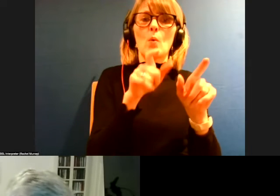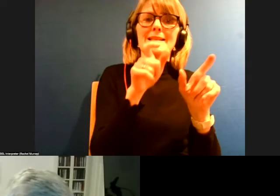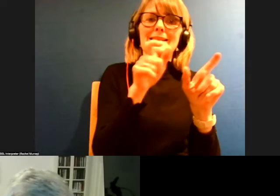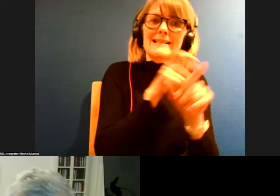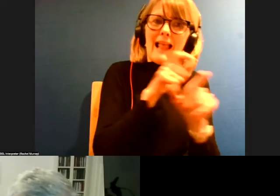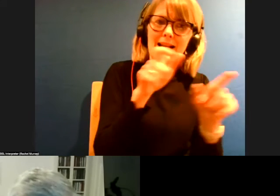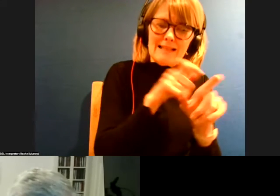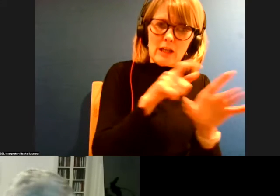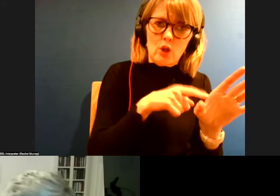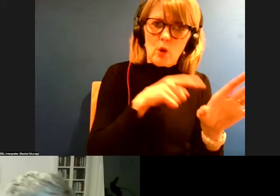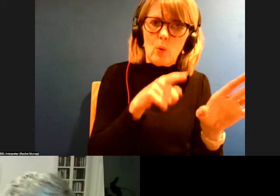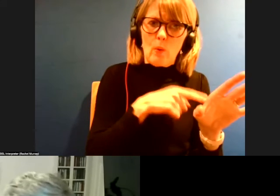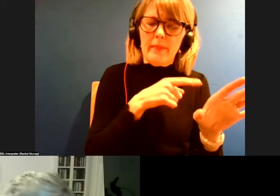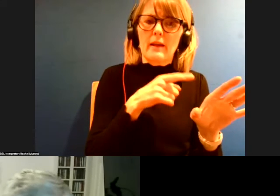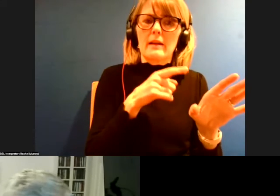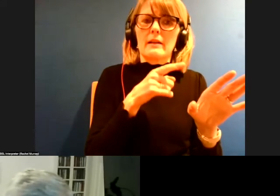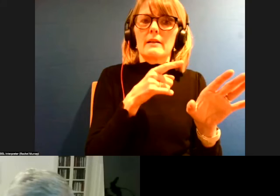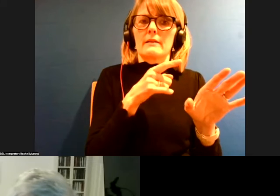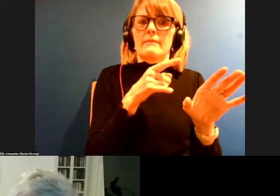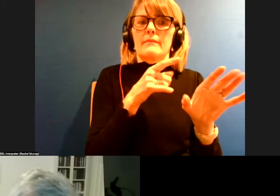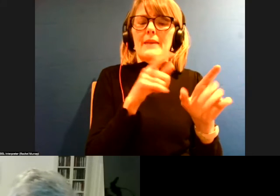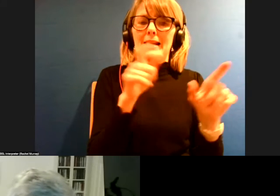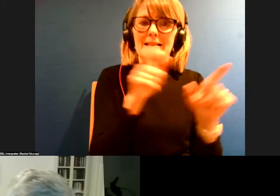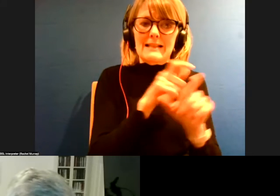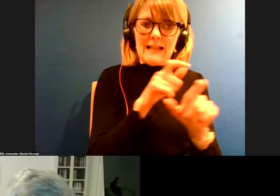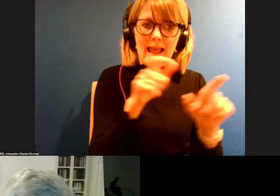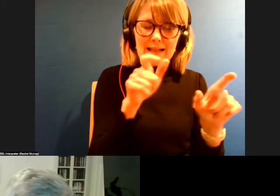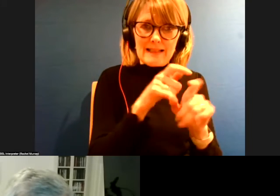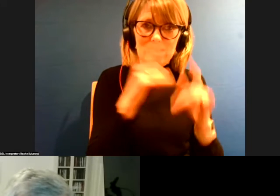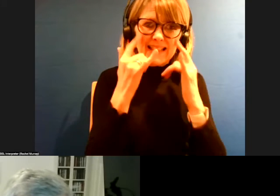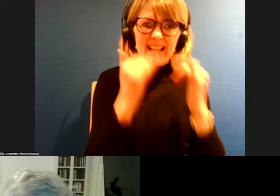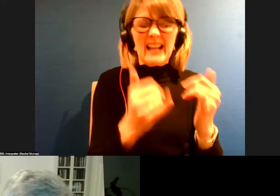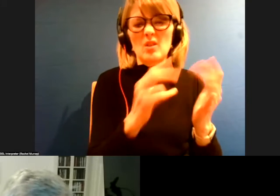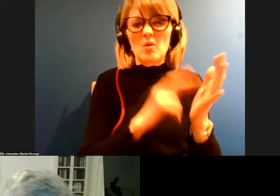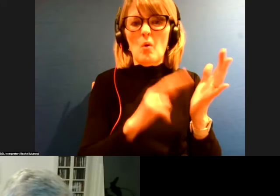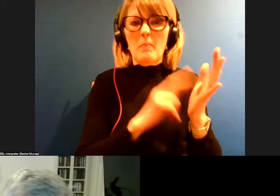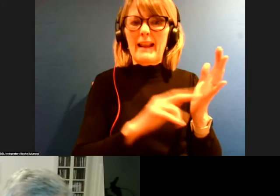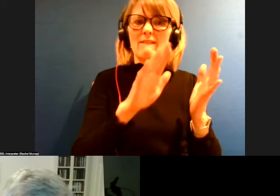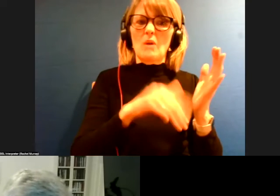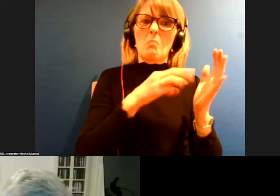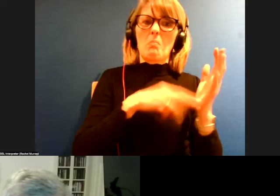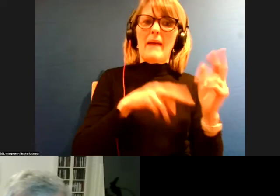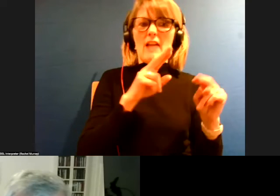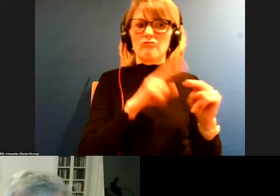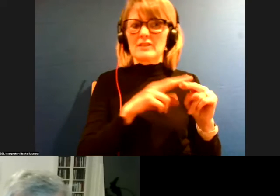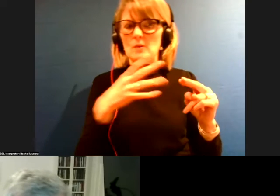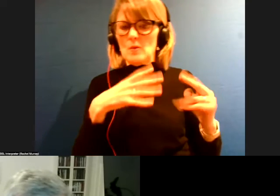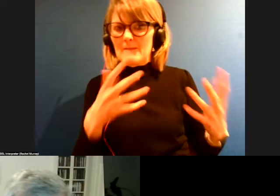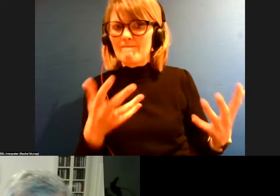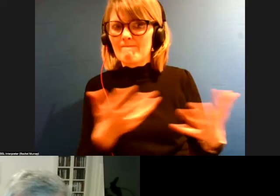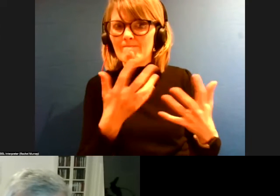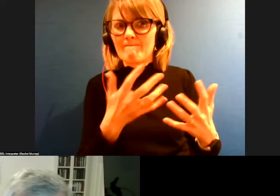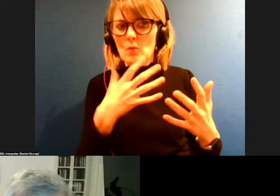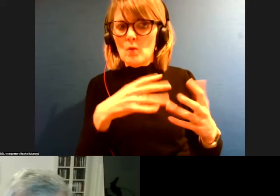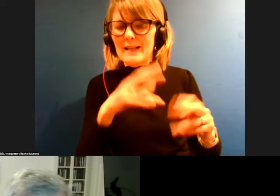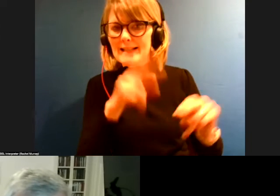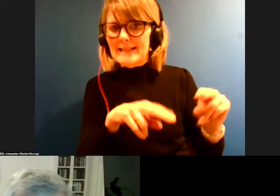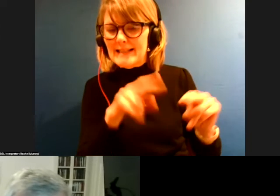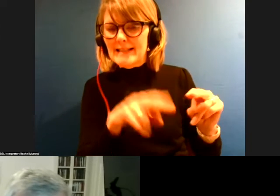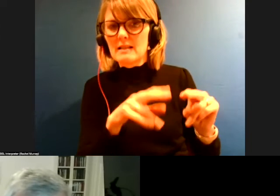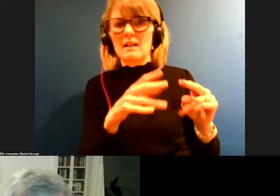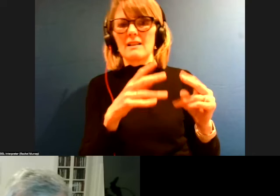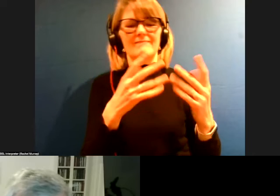dyslexia testing is largely parent driven and the preserve of the wealthy. So shame. What happens